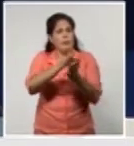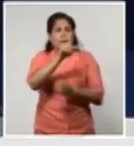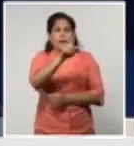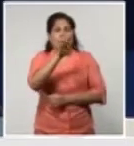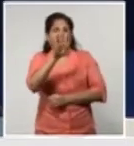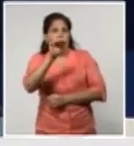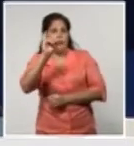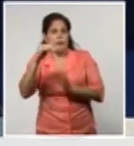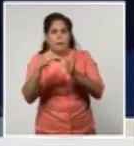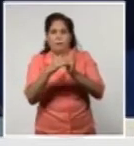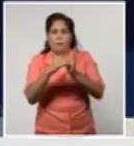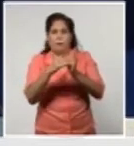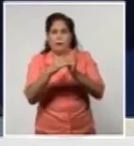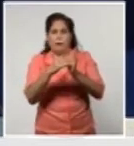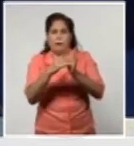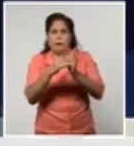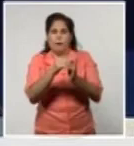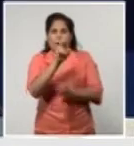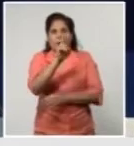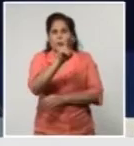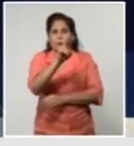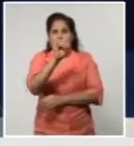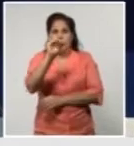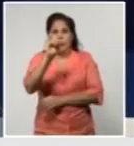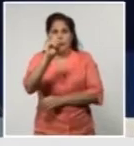Thus, in Cuba,